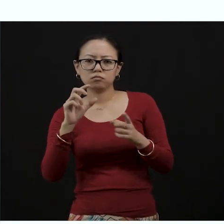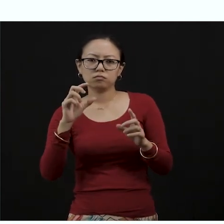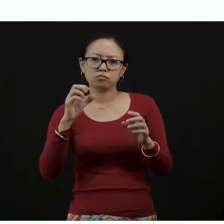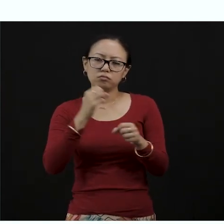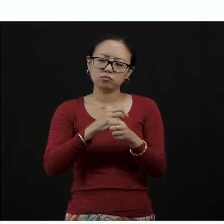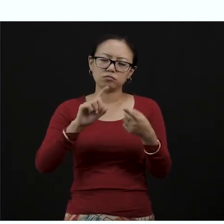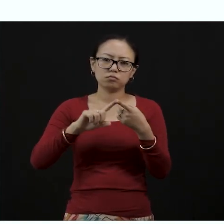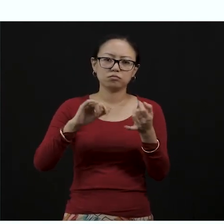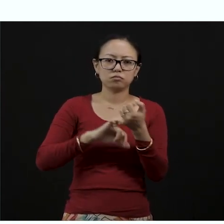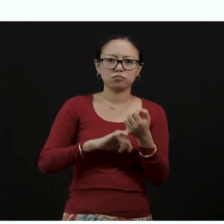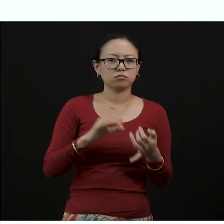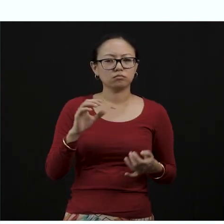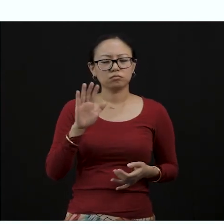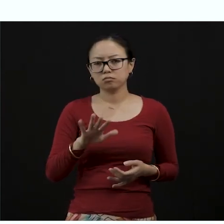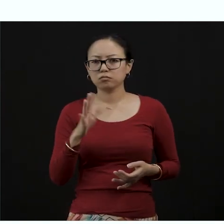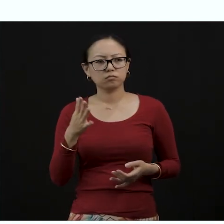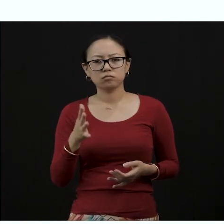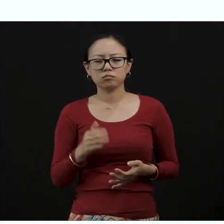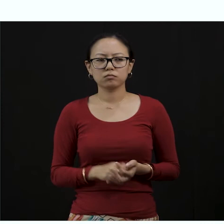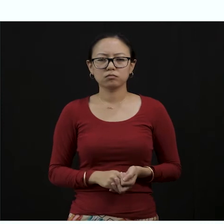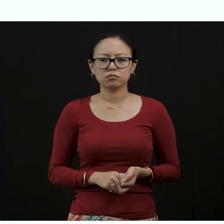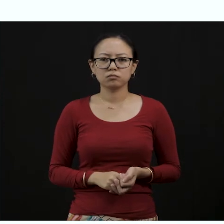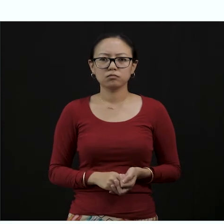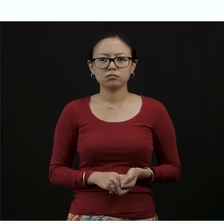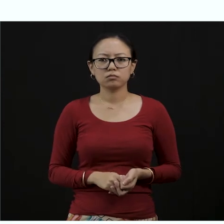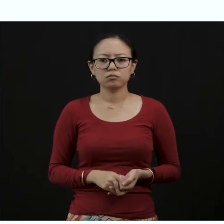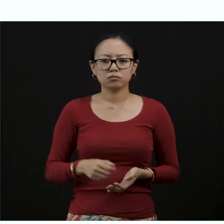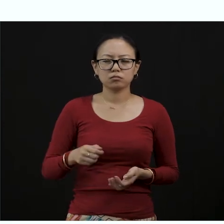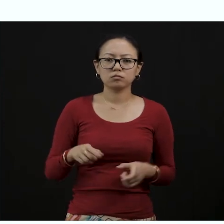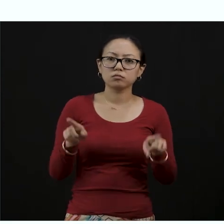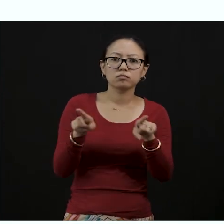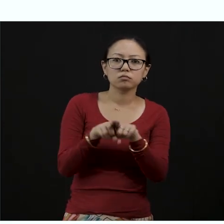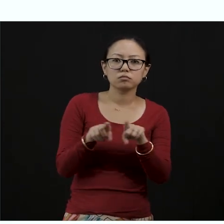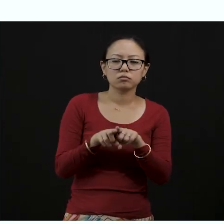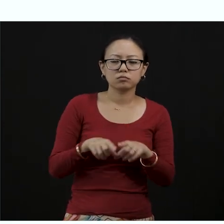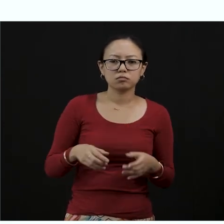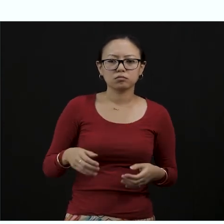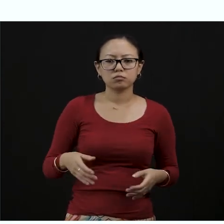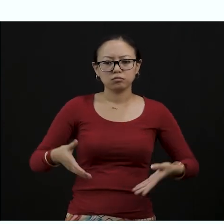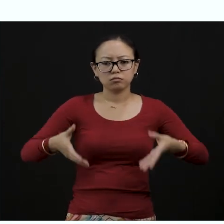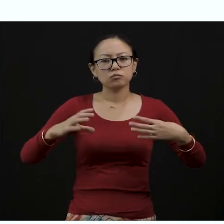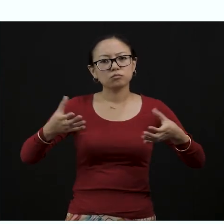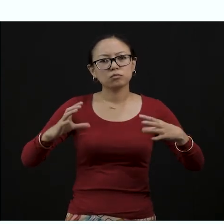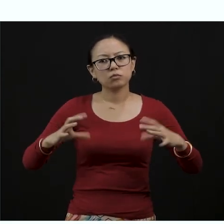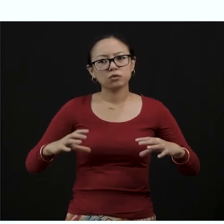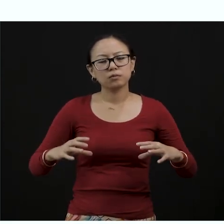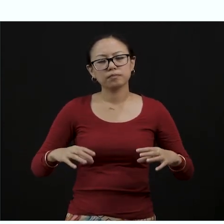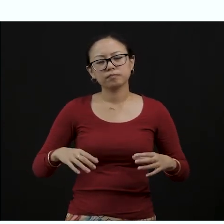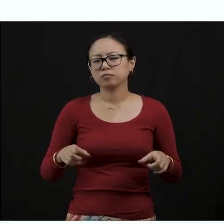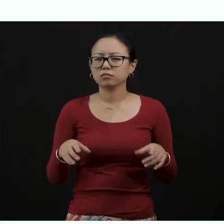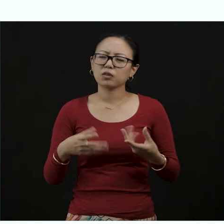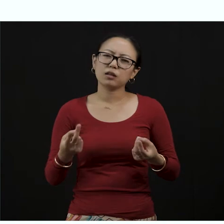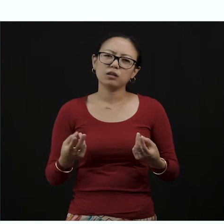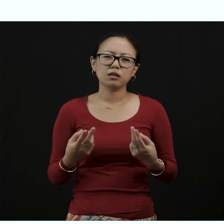So example, you can take it as a sphere has a ball. It might be a basketball, it might be a cricket ball. Okay, and